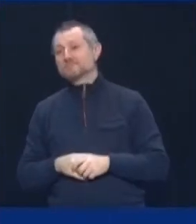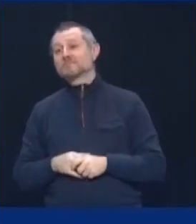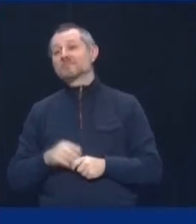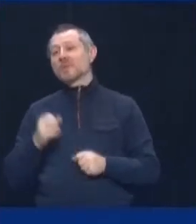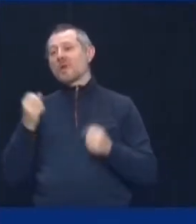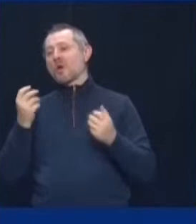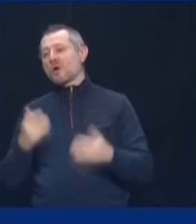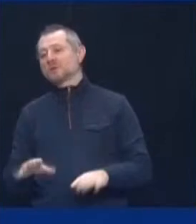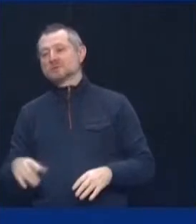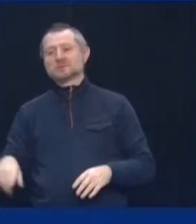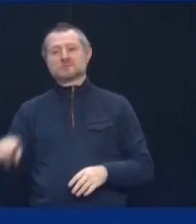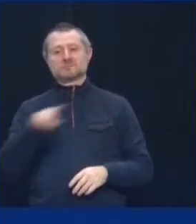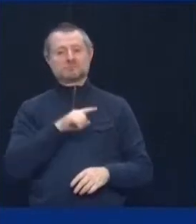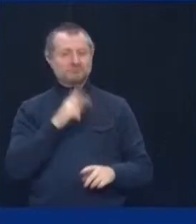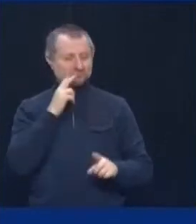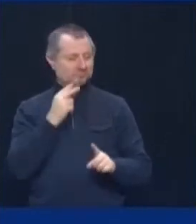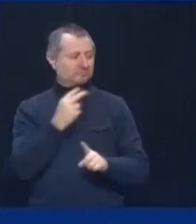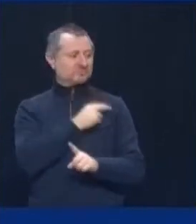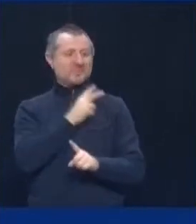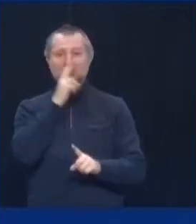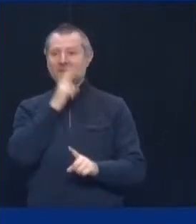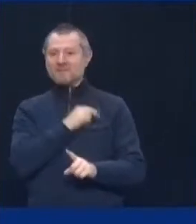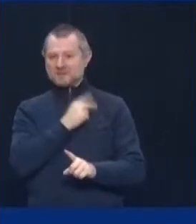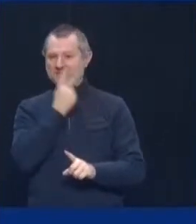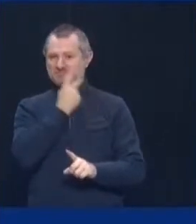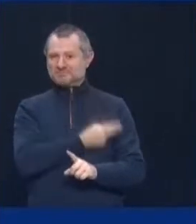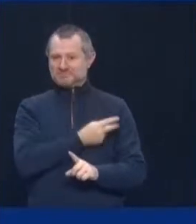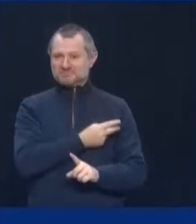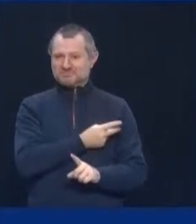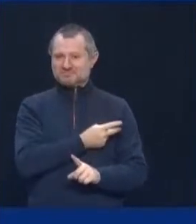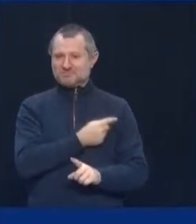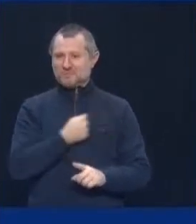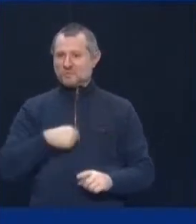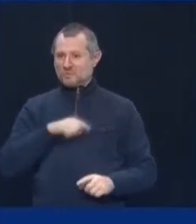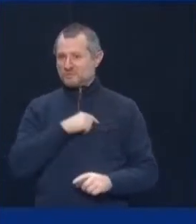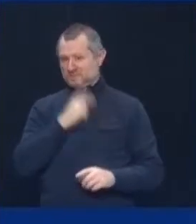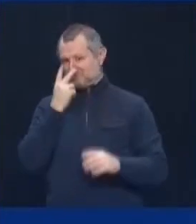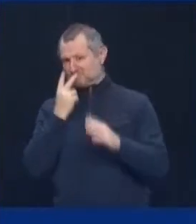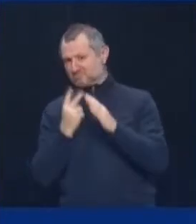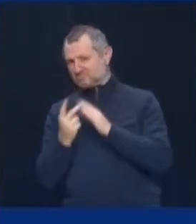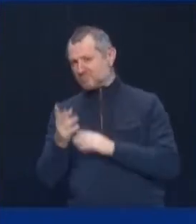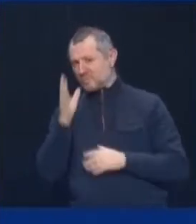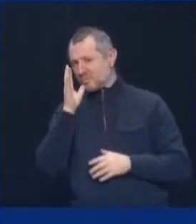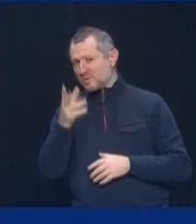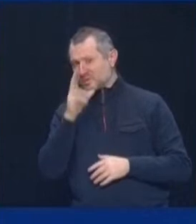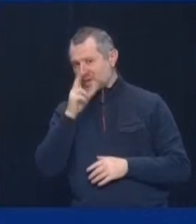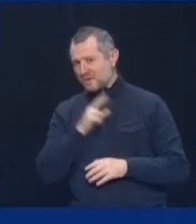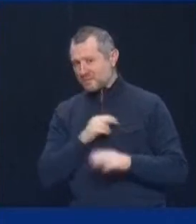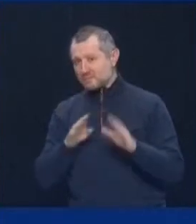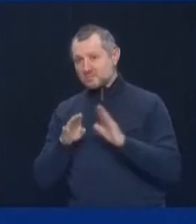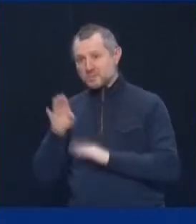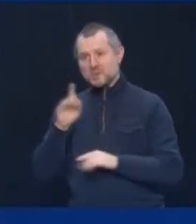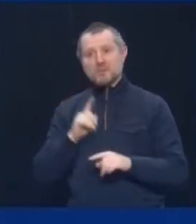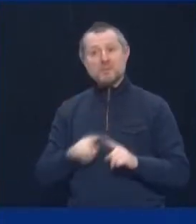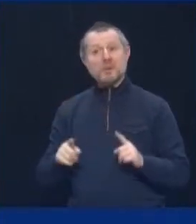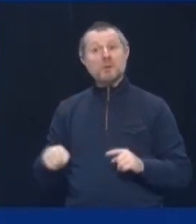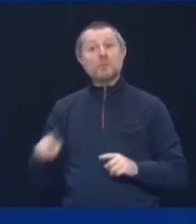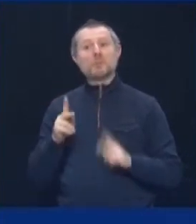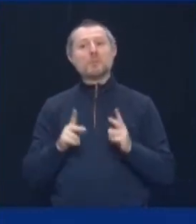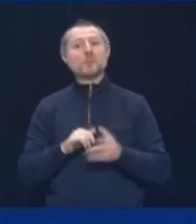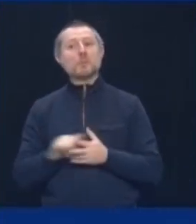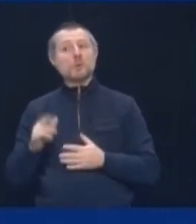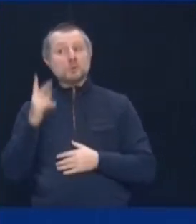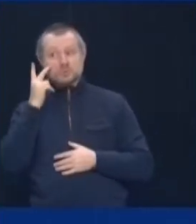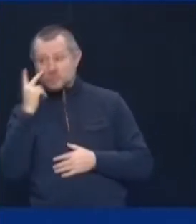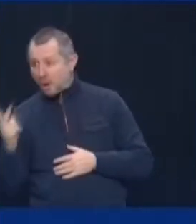Thanksgiving, right? We predicted a Thanksgiving surge, but I think they actually saw that happen.